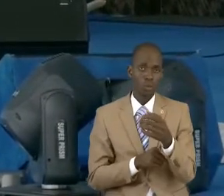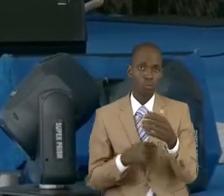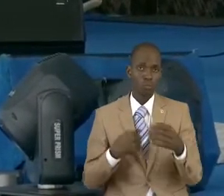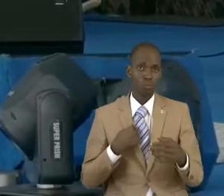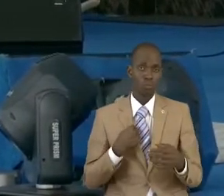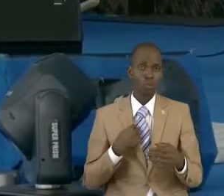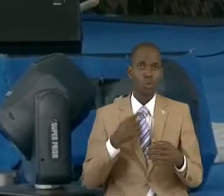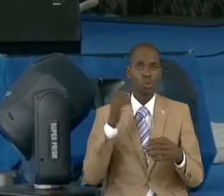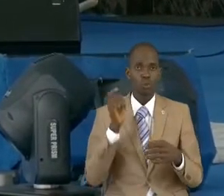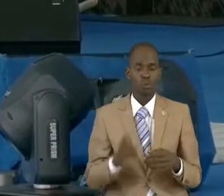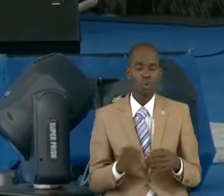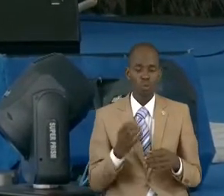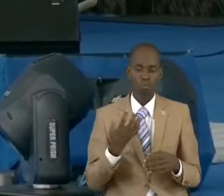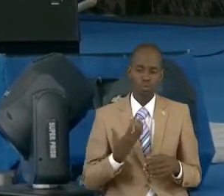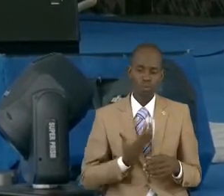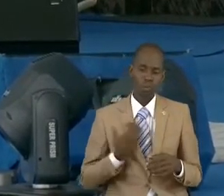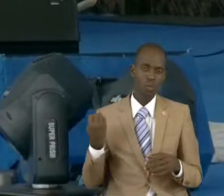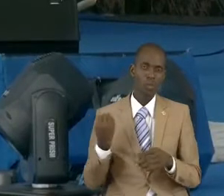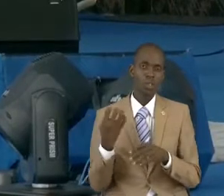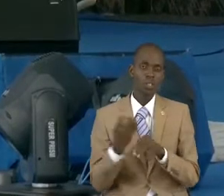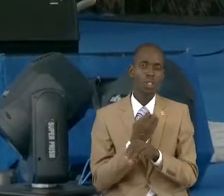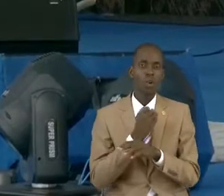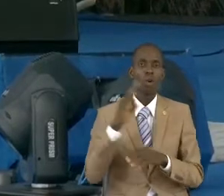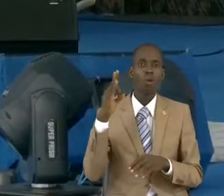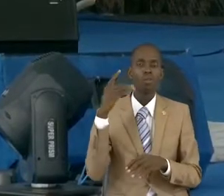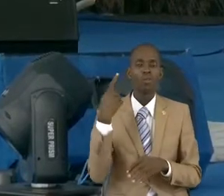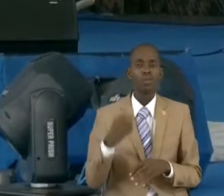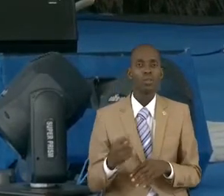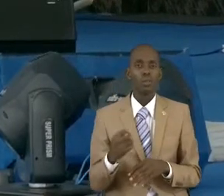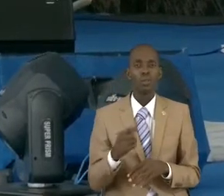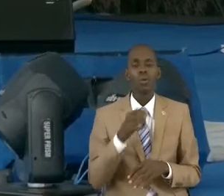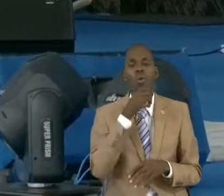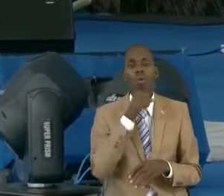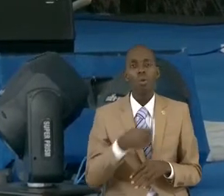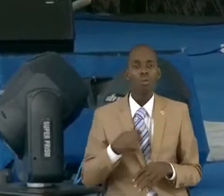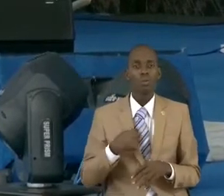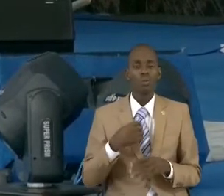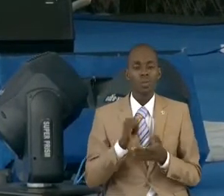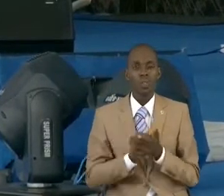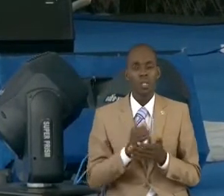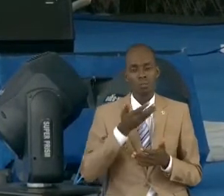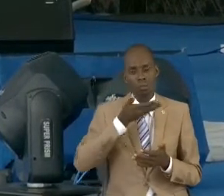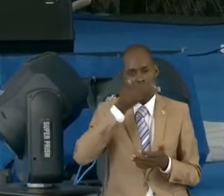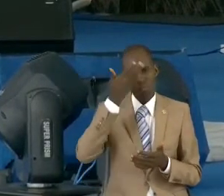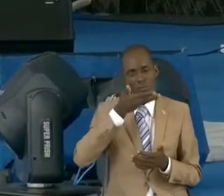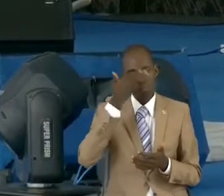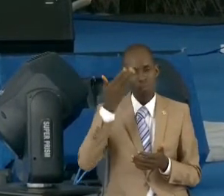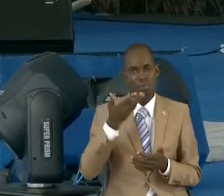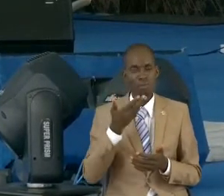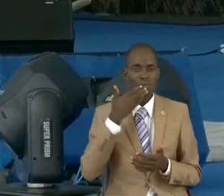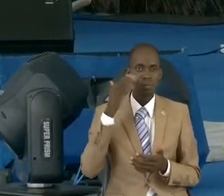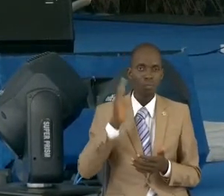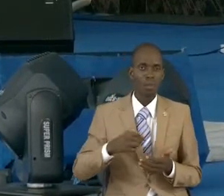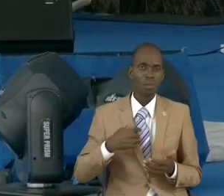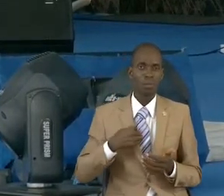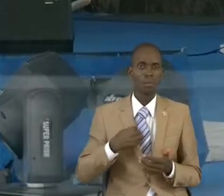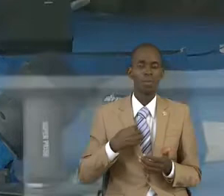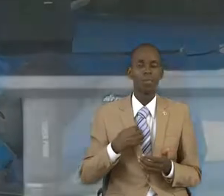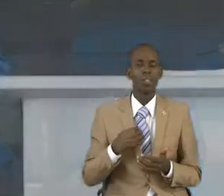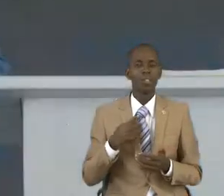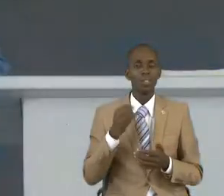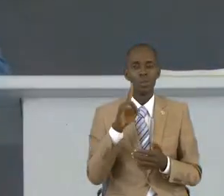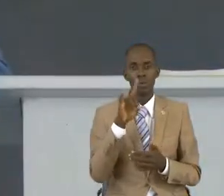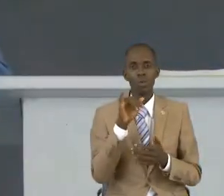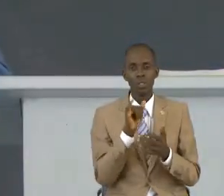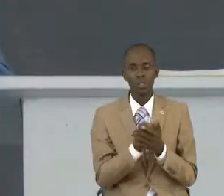clothes. The one smelly, the one that is stinking, the one that is odious. Odious to